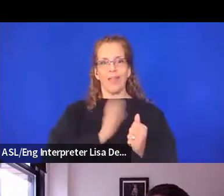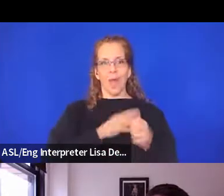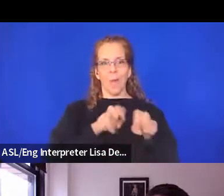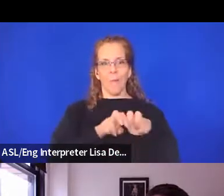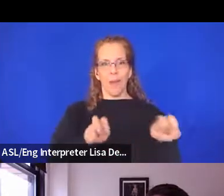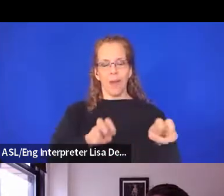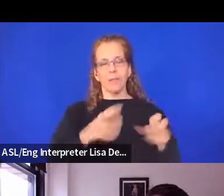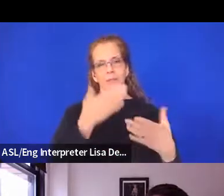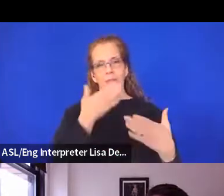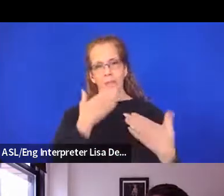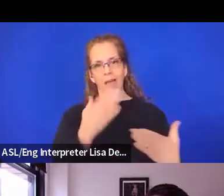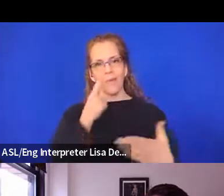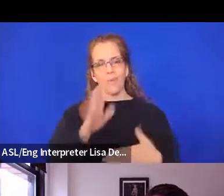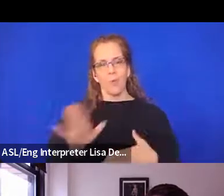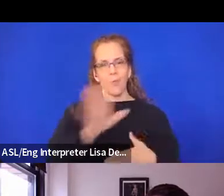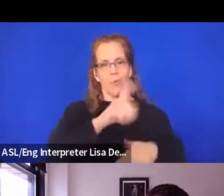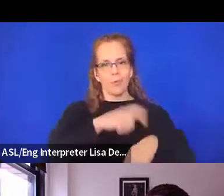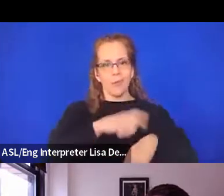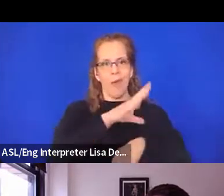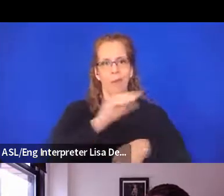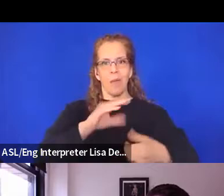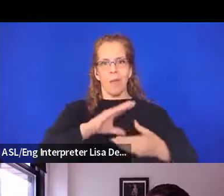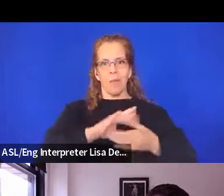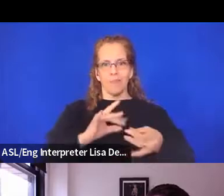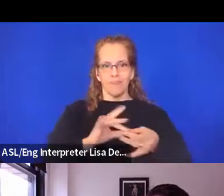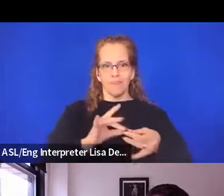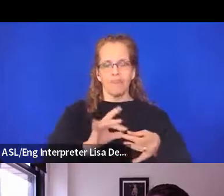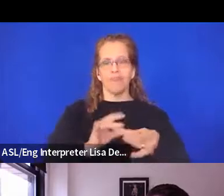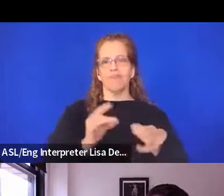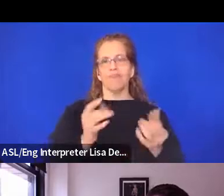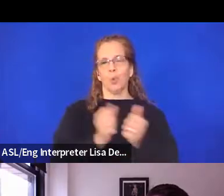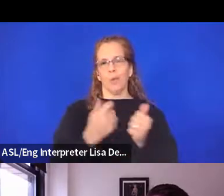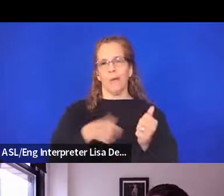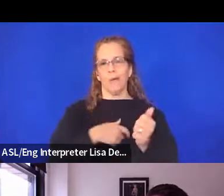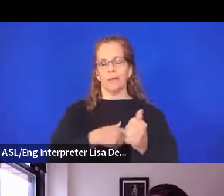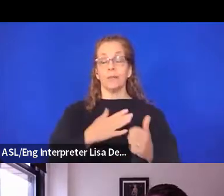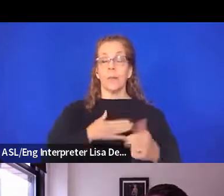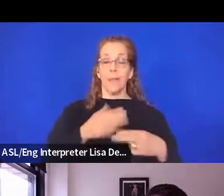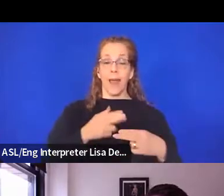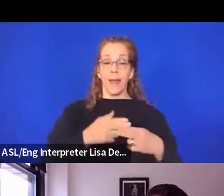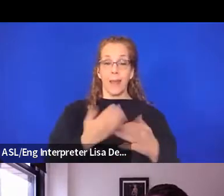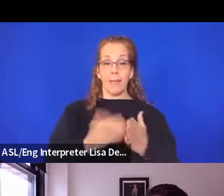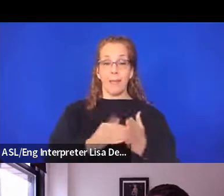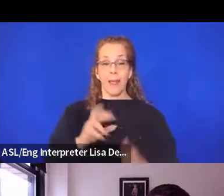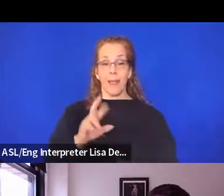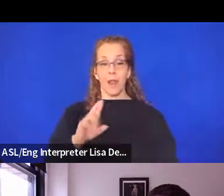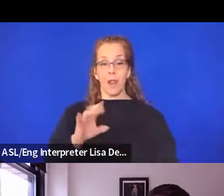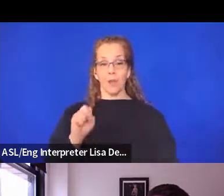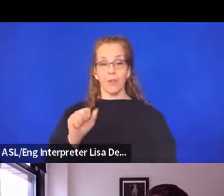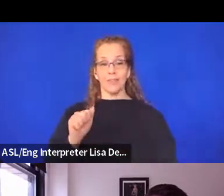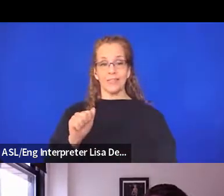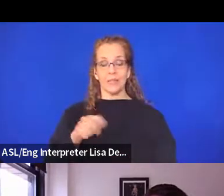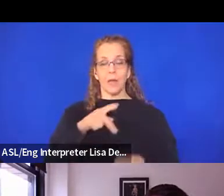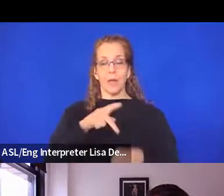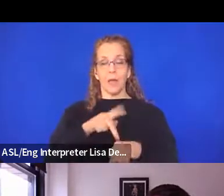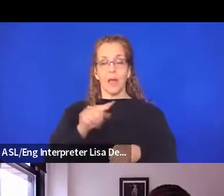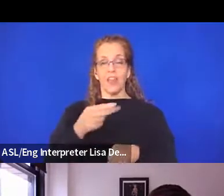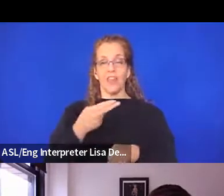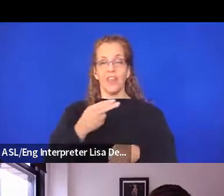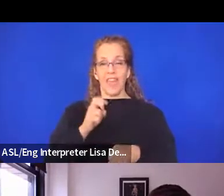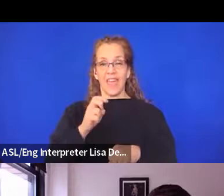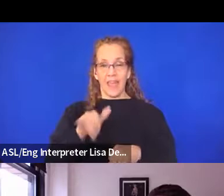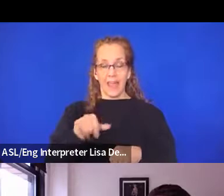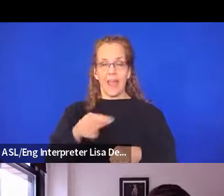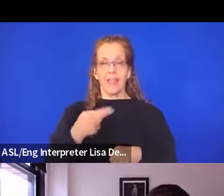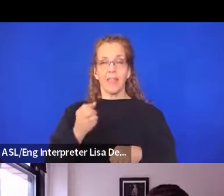the time and sharing their stories with us. So my name is Risa Shoup. My pronouns are they, them, and theirs. I am the